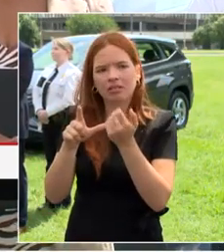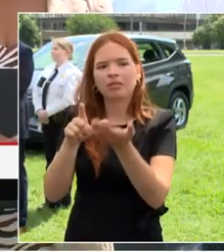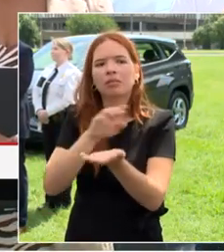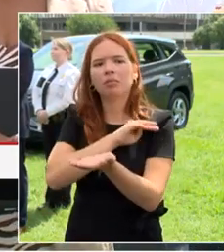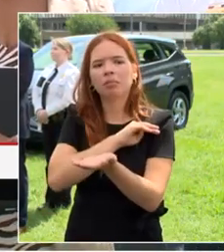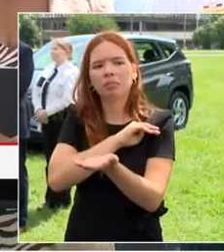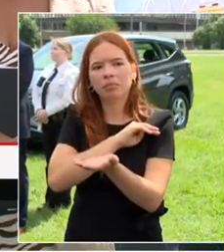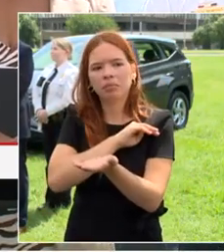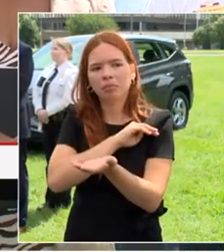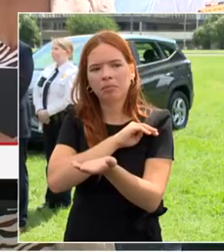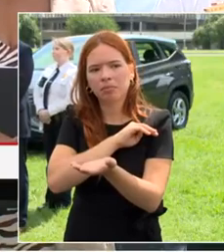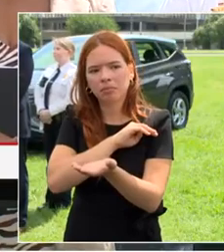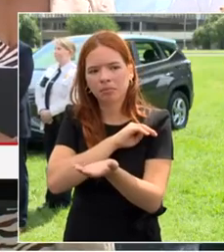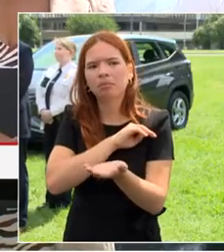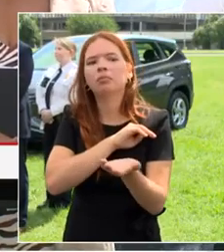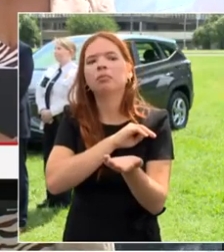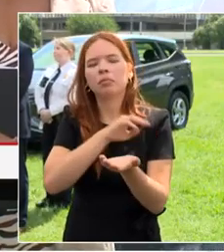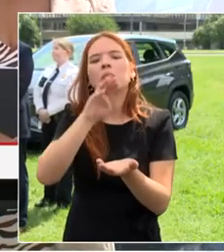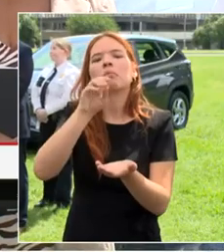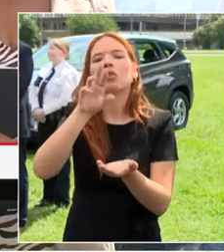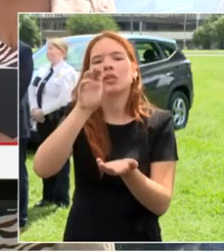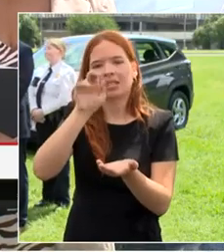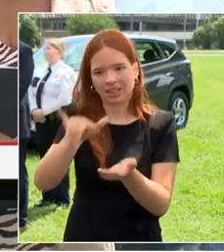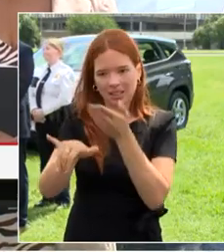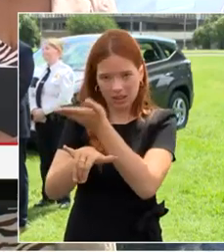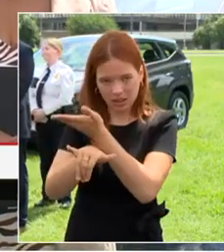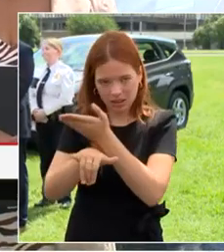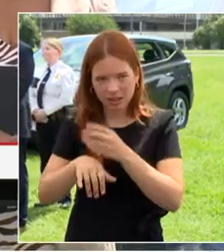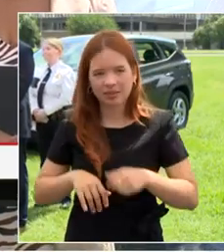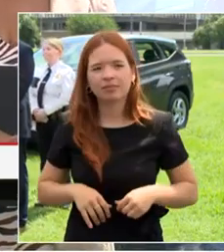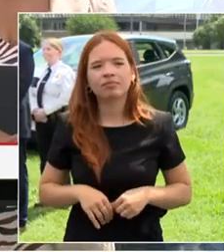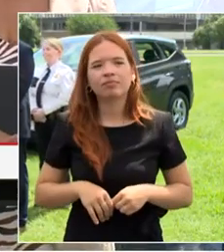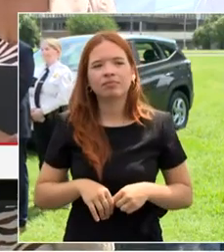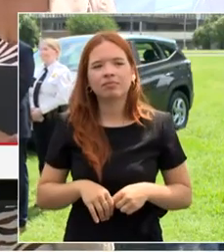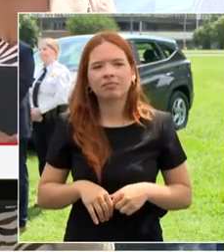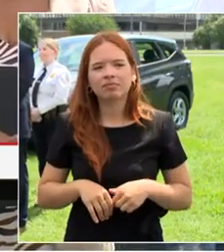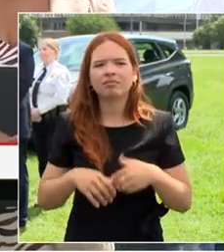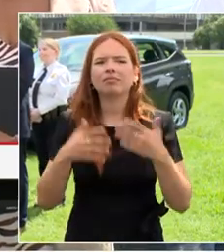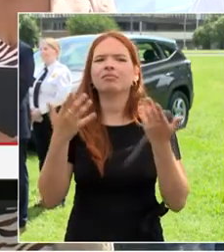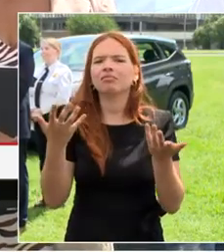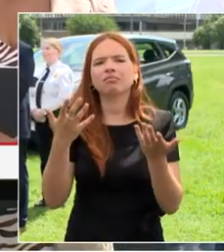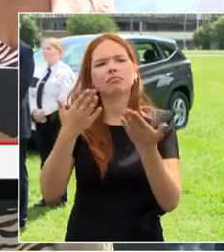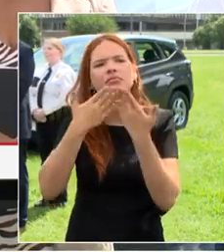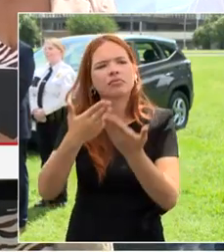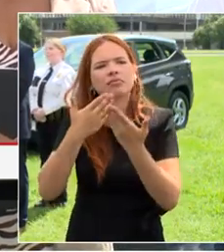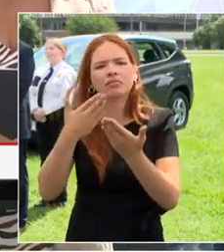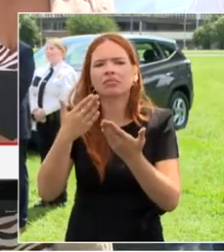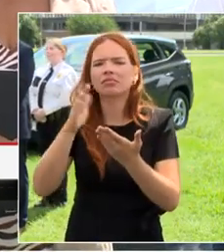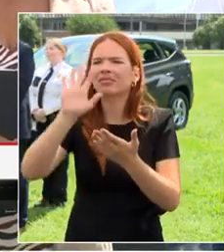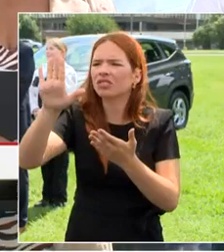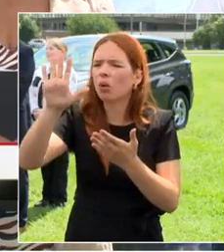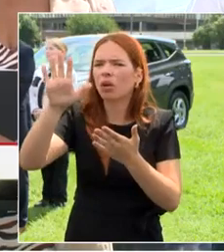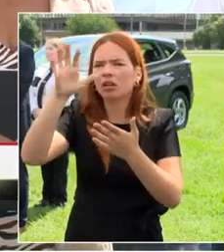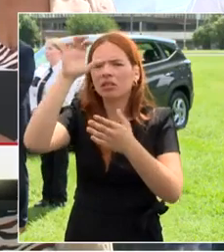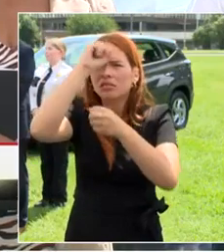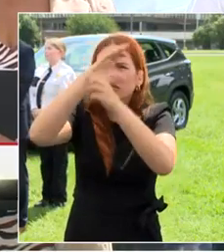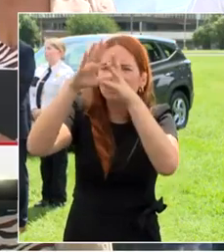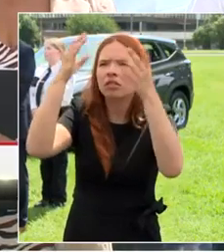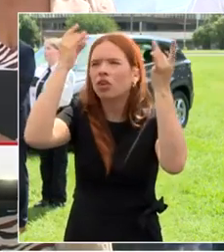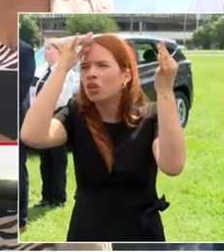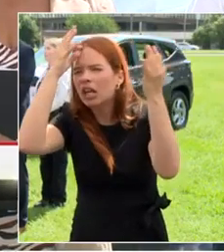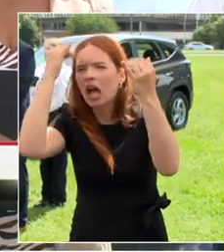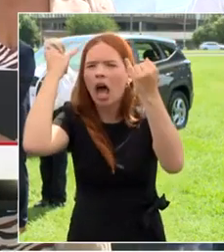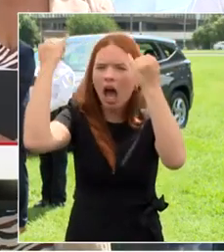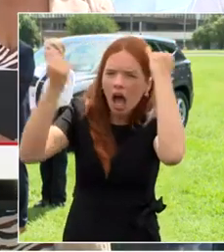idea. Ideas that come to fruition like this one from people within our department is what makes me proud to lead